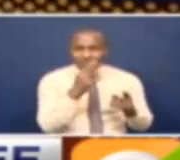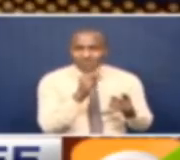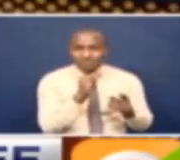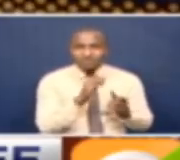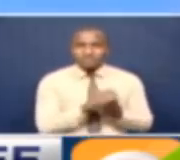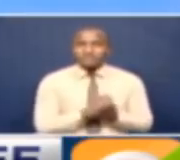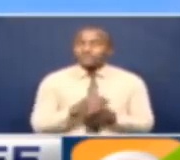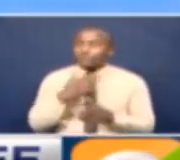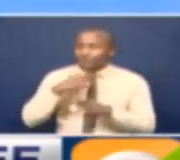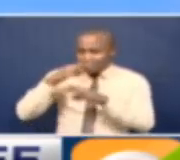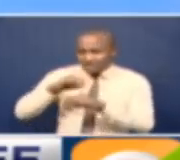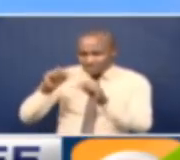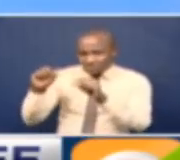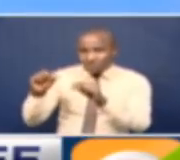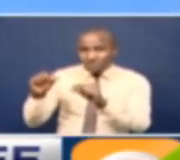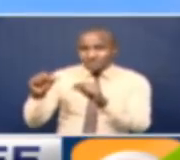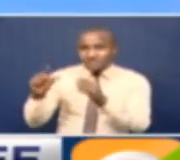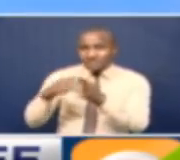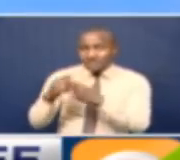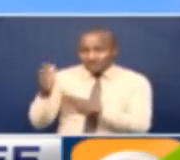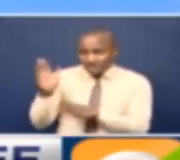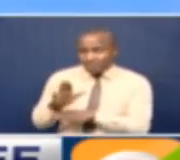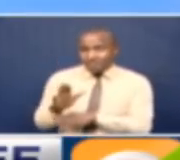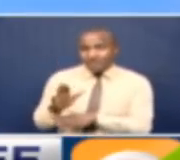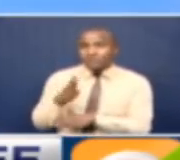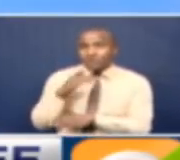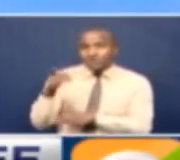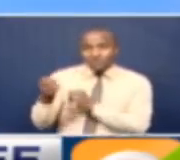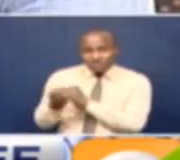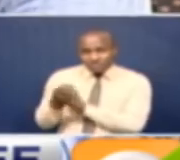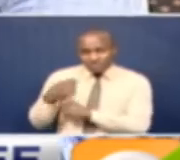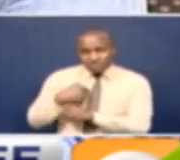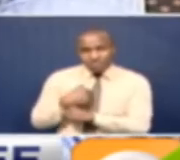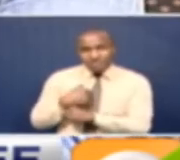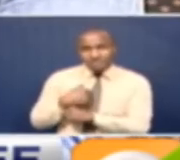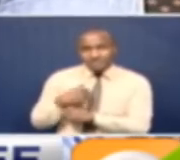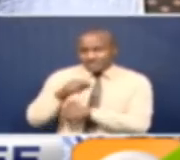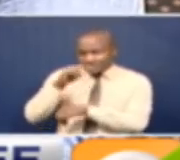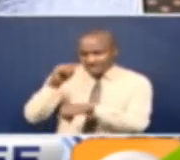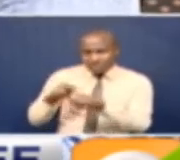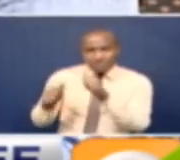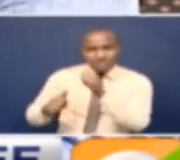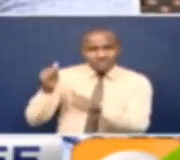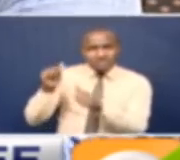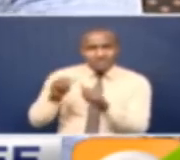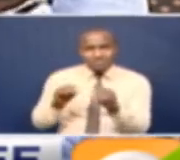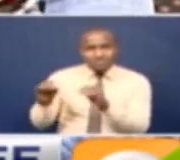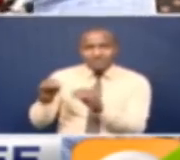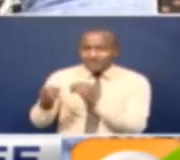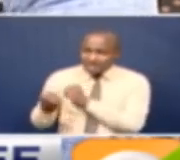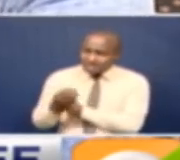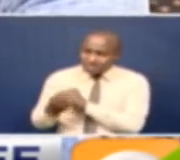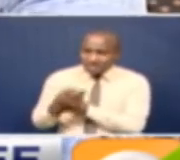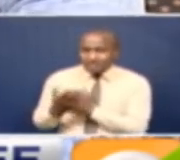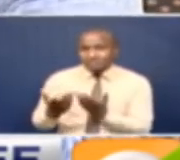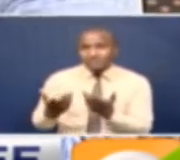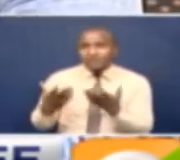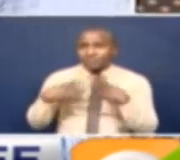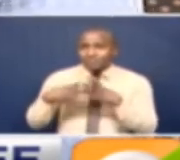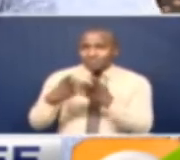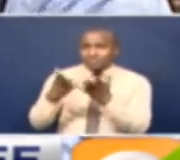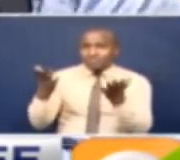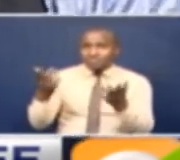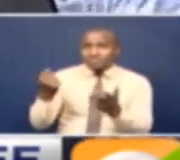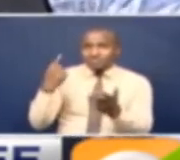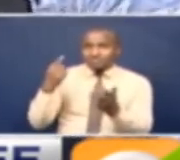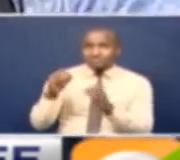take a quick break, come back, and Senator, I want you to explain to me this national resistance movement. Explain it to me, all our viewers, those who don't understand,